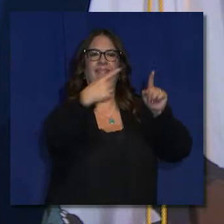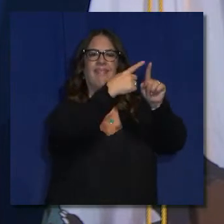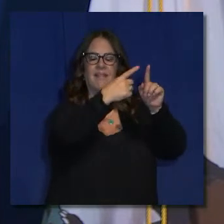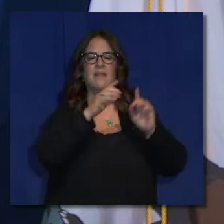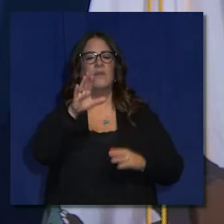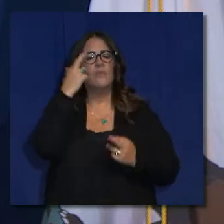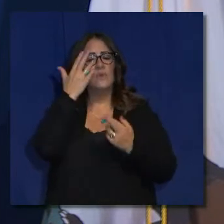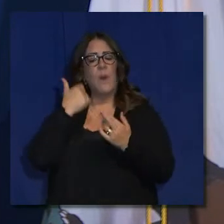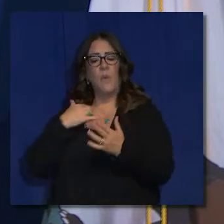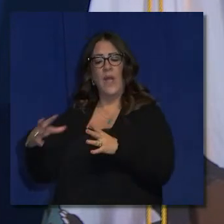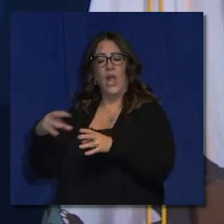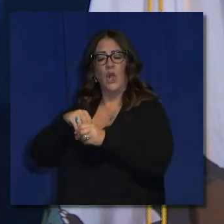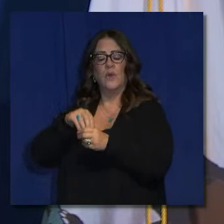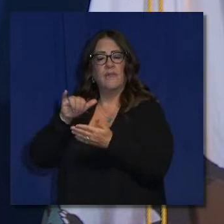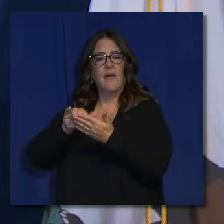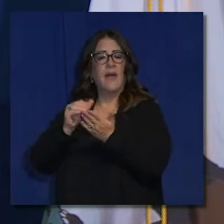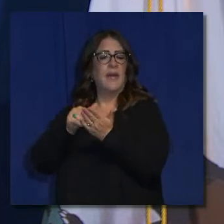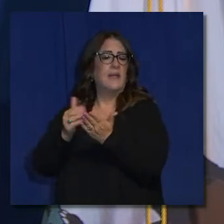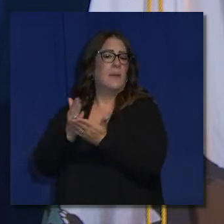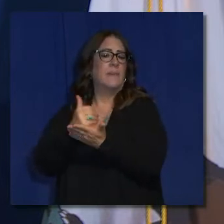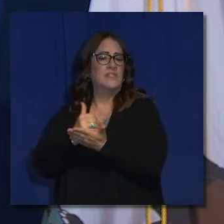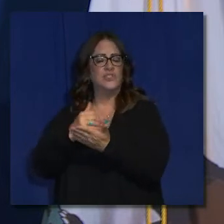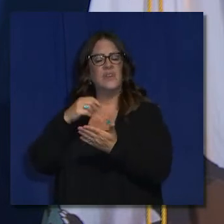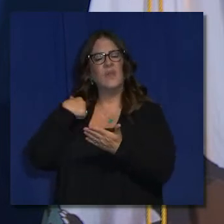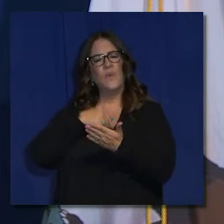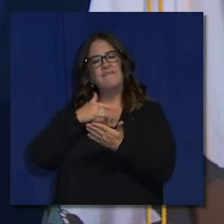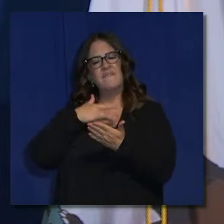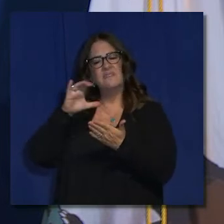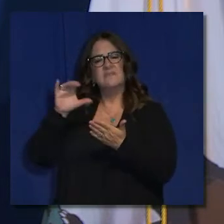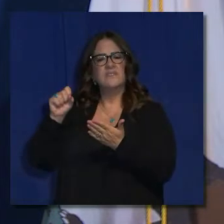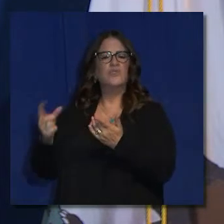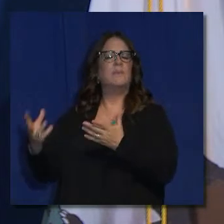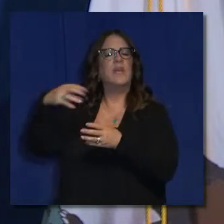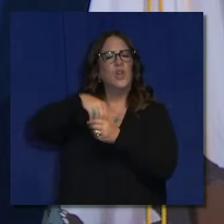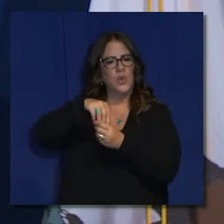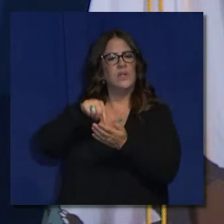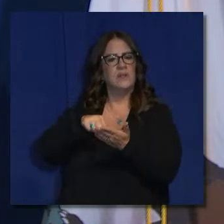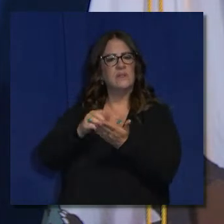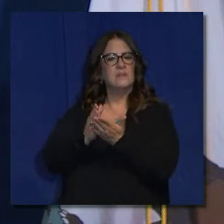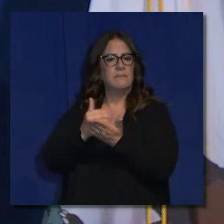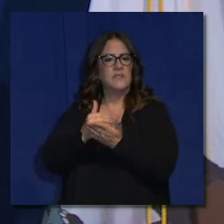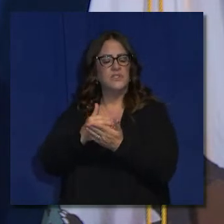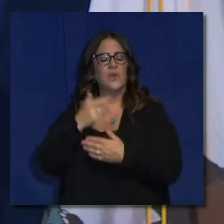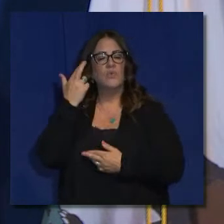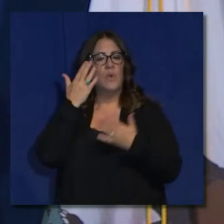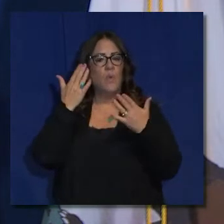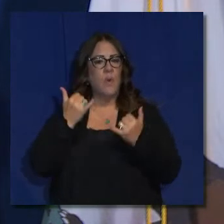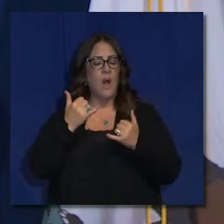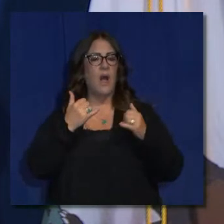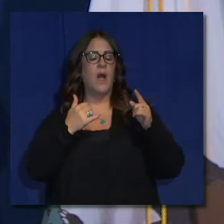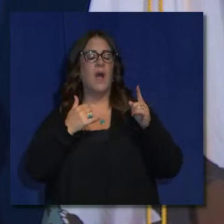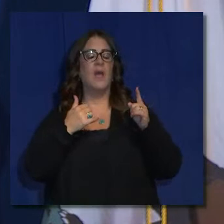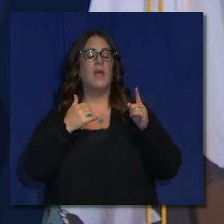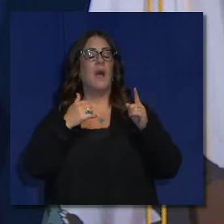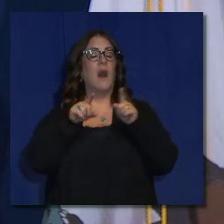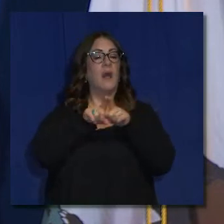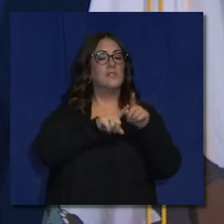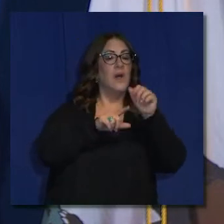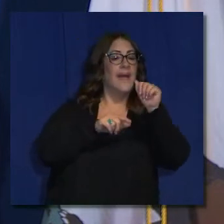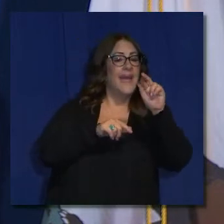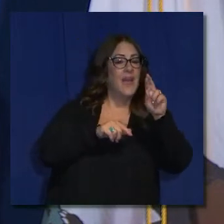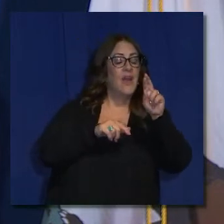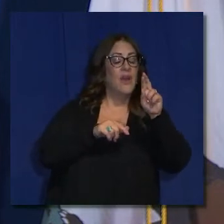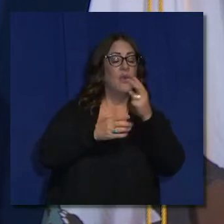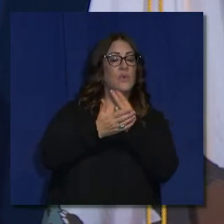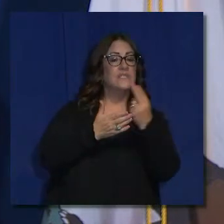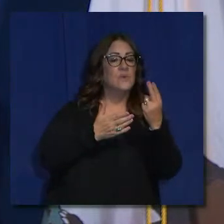budget is we feel very strongly that it should be included in the budget. The reason it's being scoped by the California Air Resources Board is because they